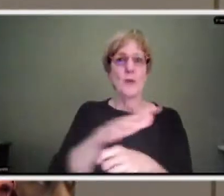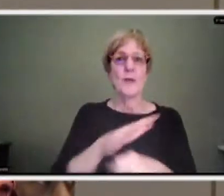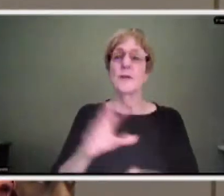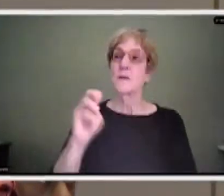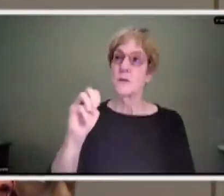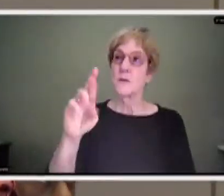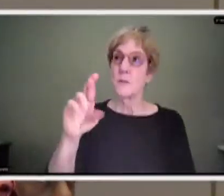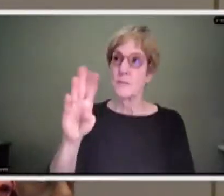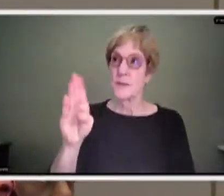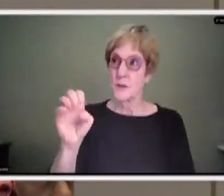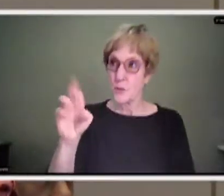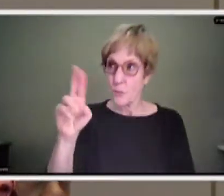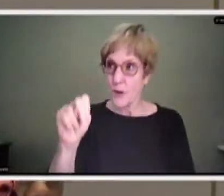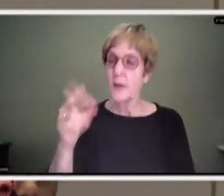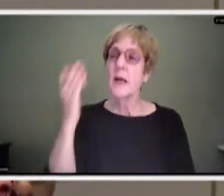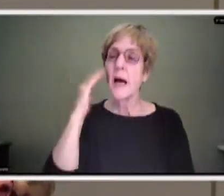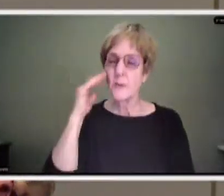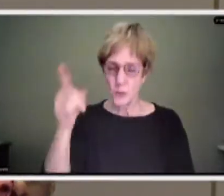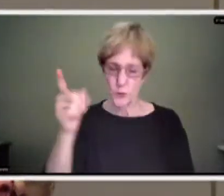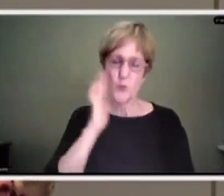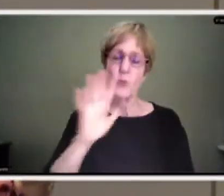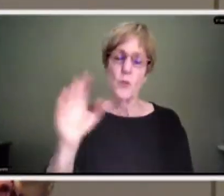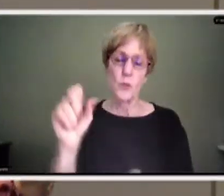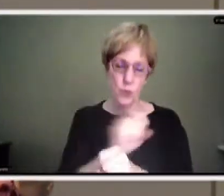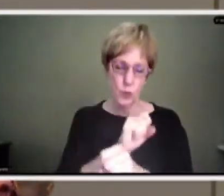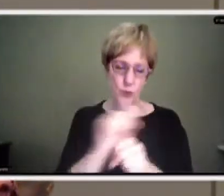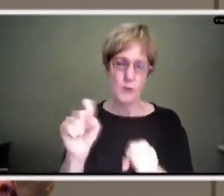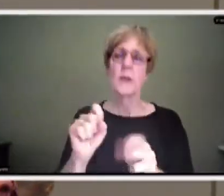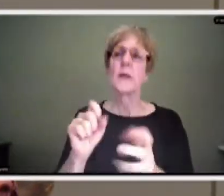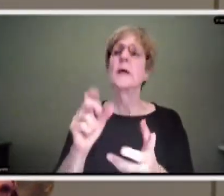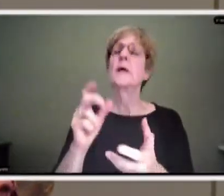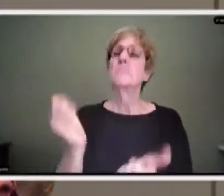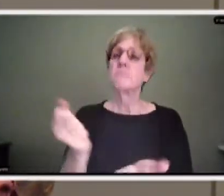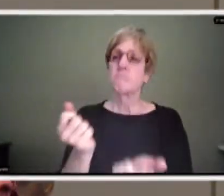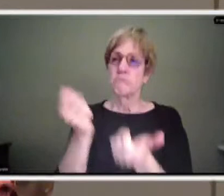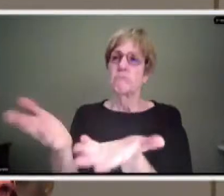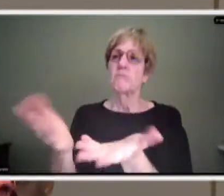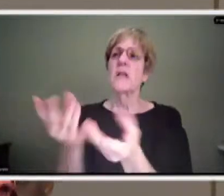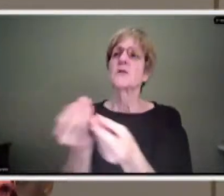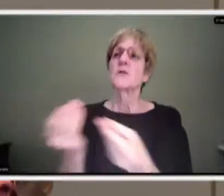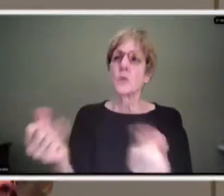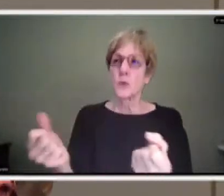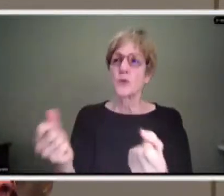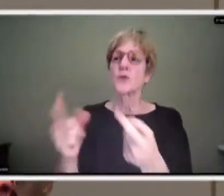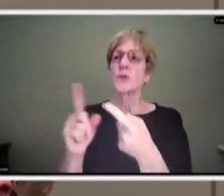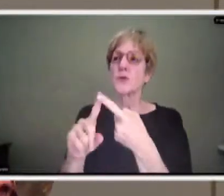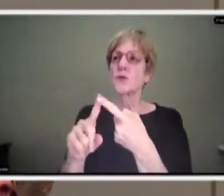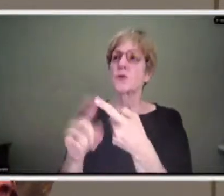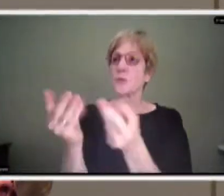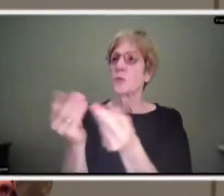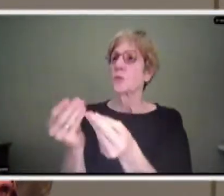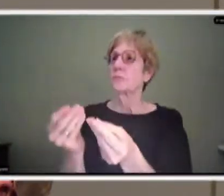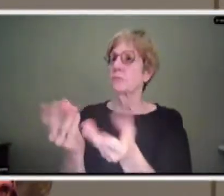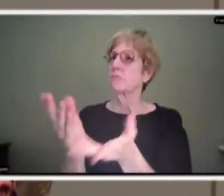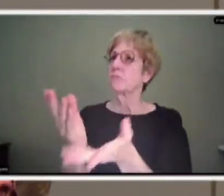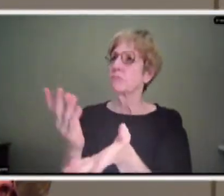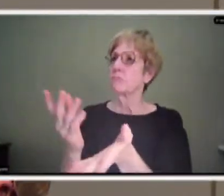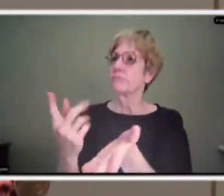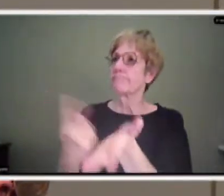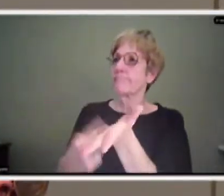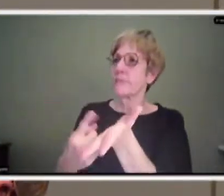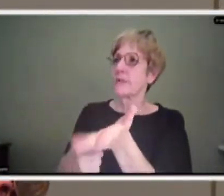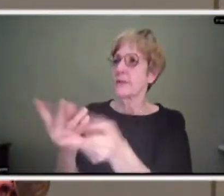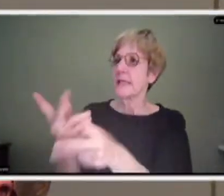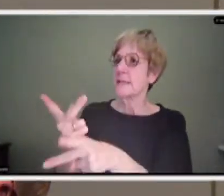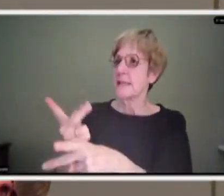I know that you'll work to come up with some potential solutions to address these things. So I just wanted